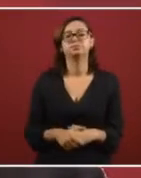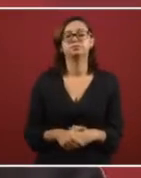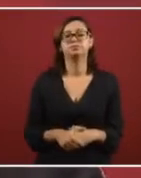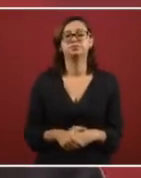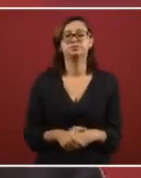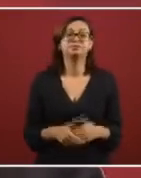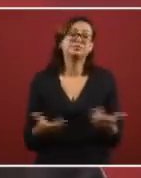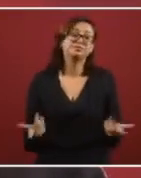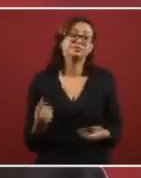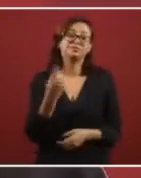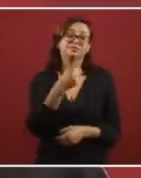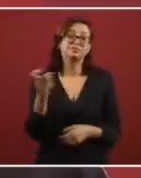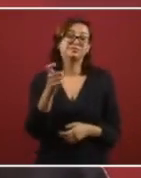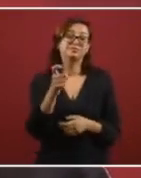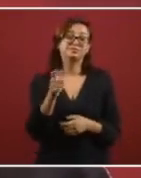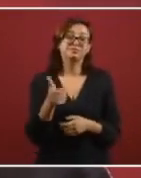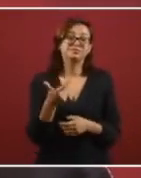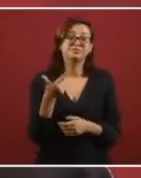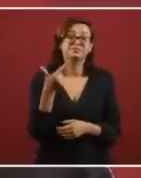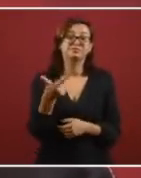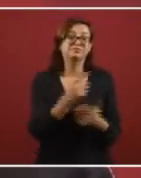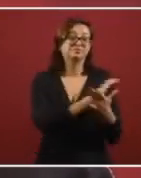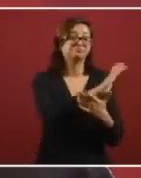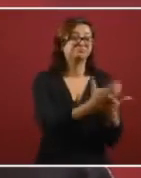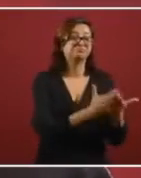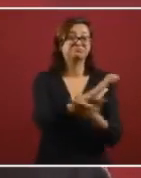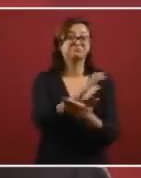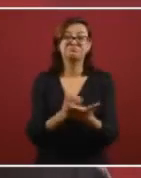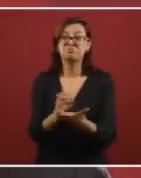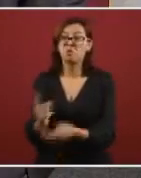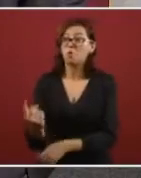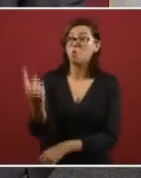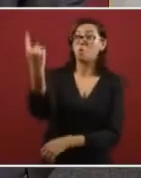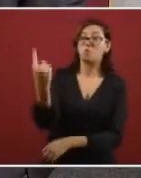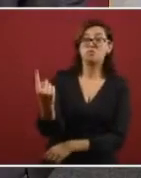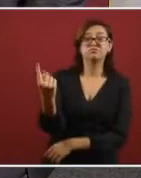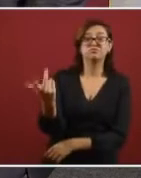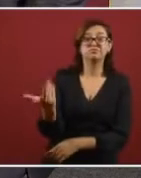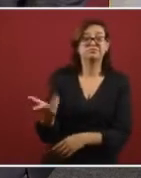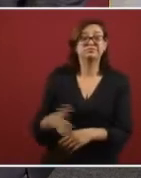when it comes to production of crude. Out of 207 contracts,